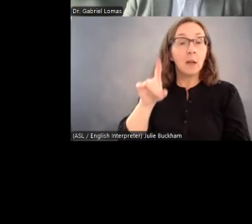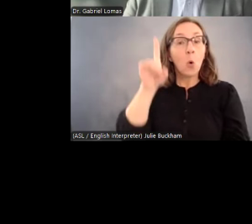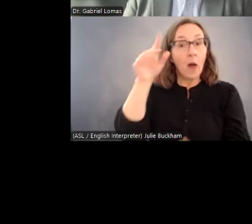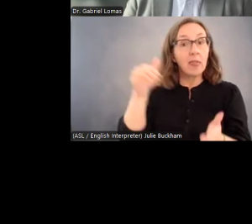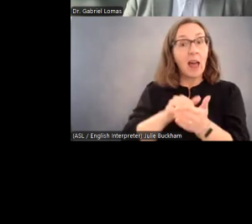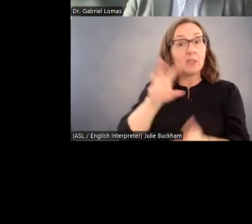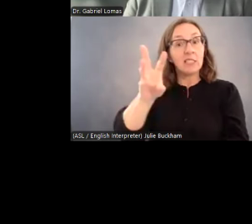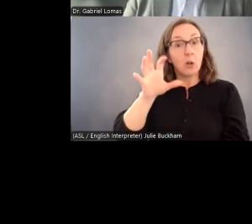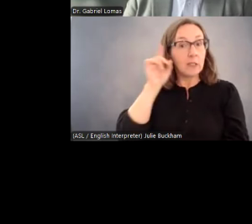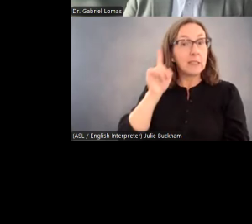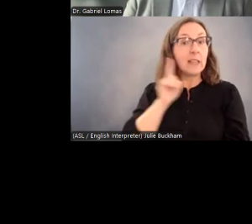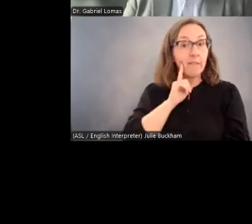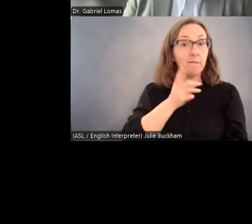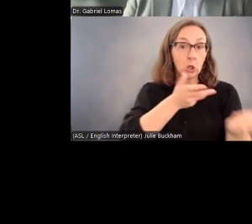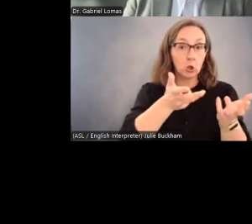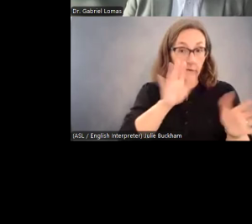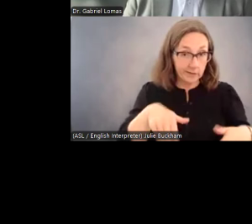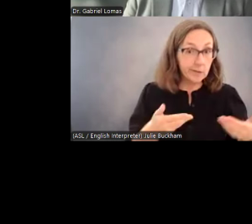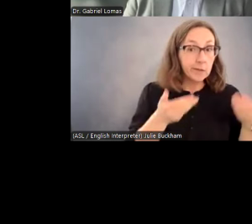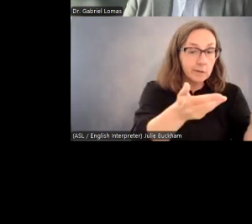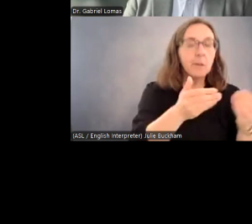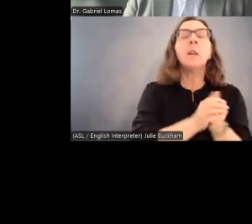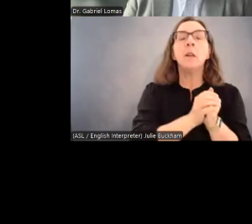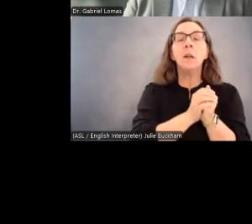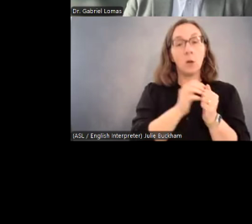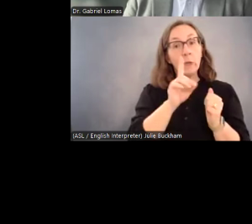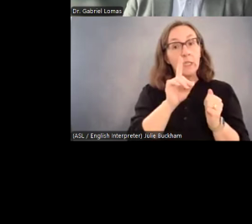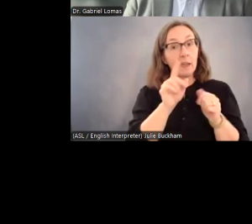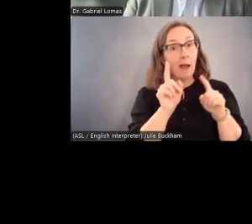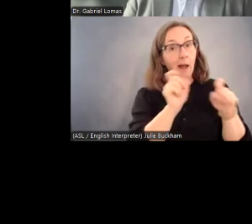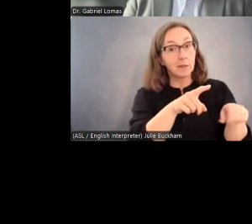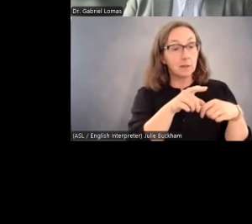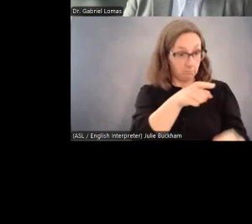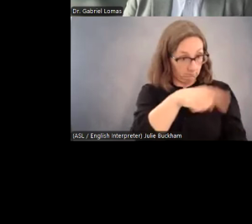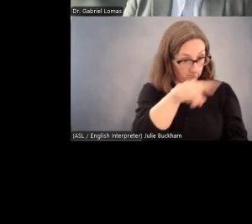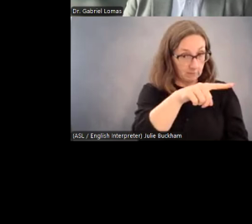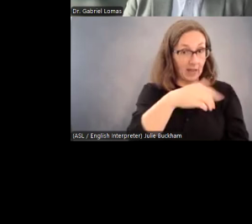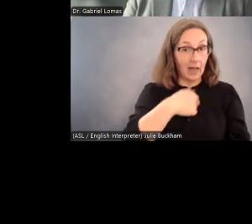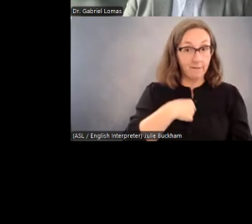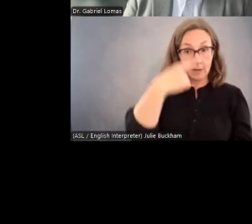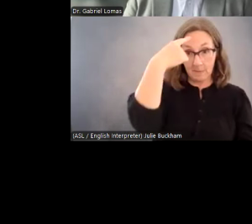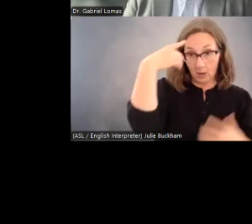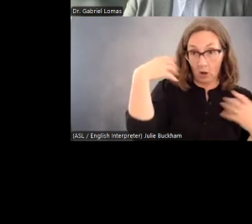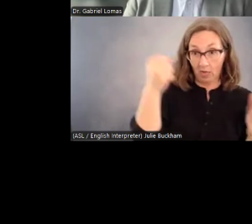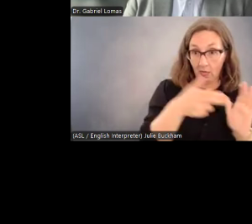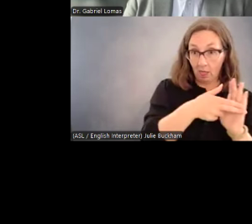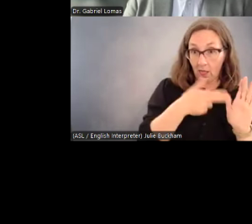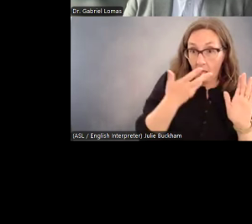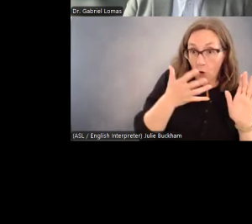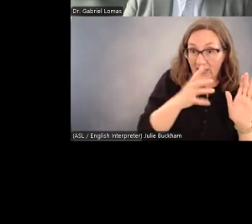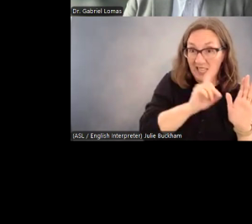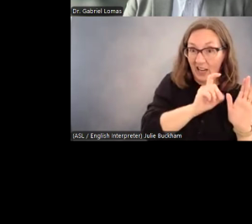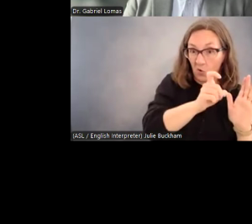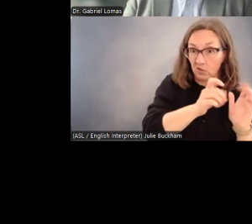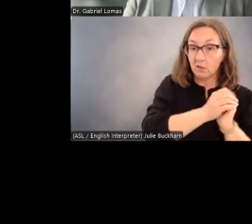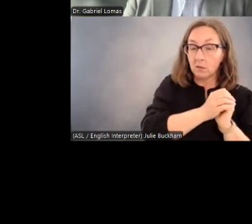the questions we asked throughout those years was whether or not the person had a mental health diagnosis or issue.